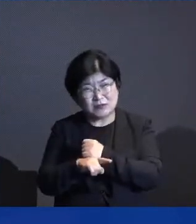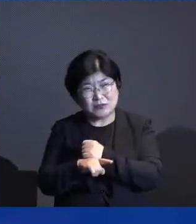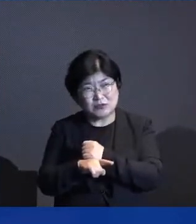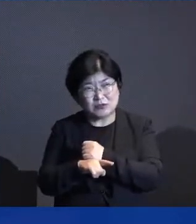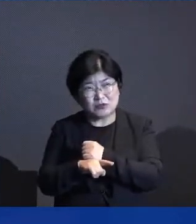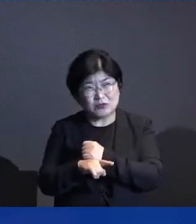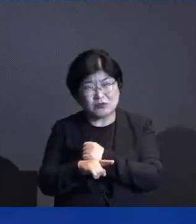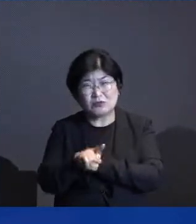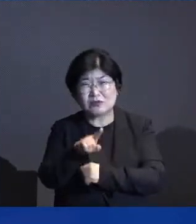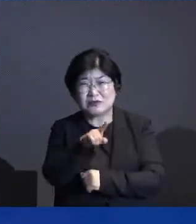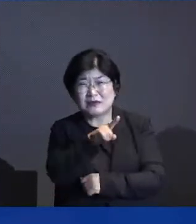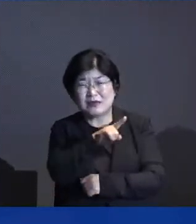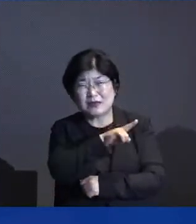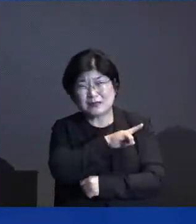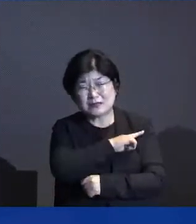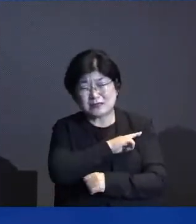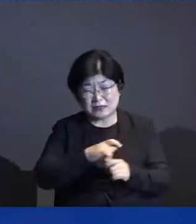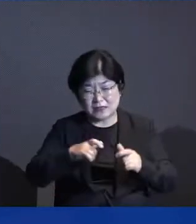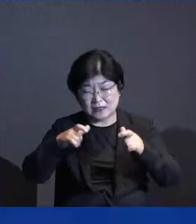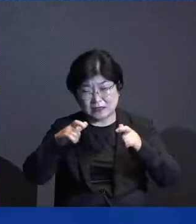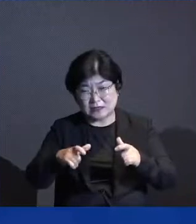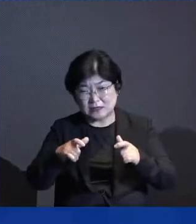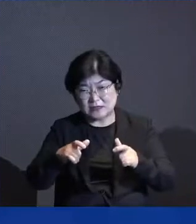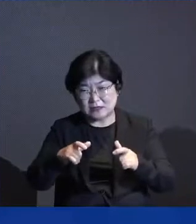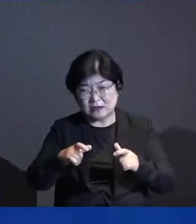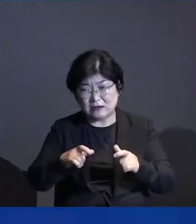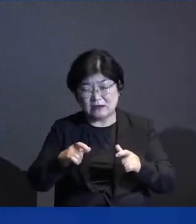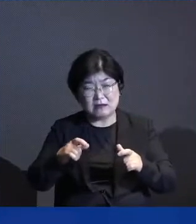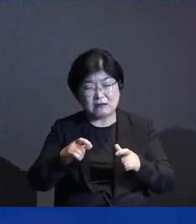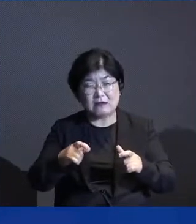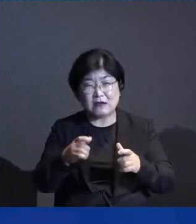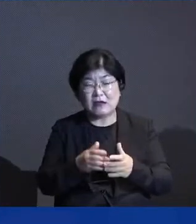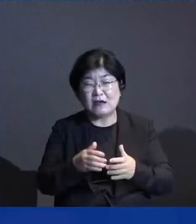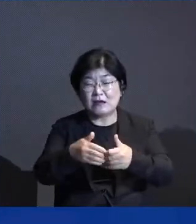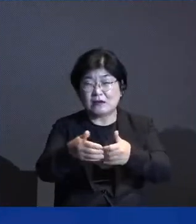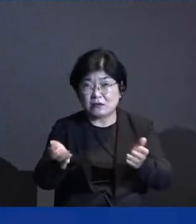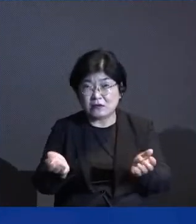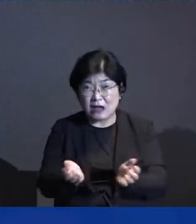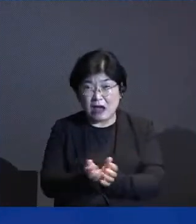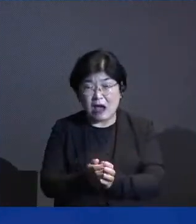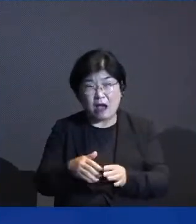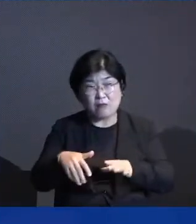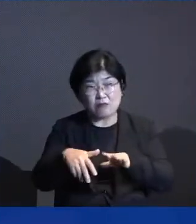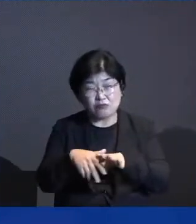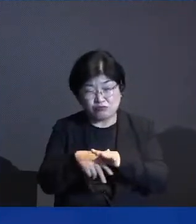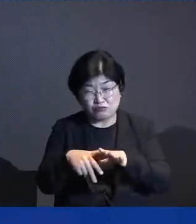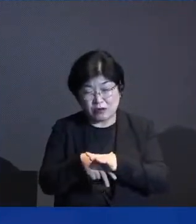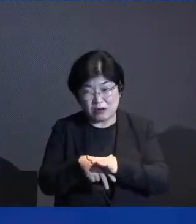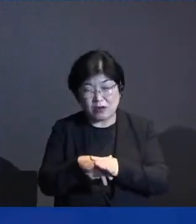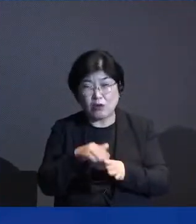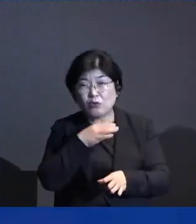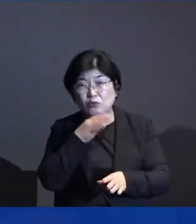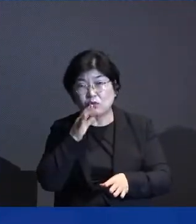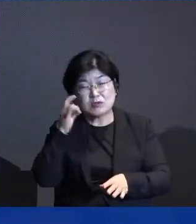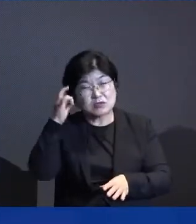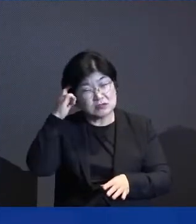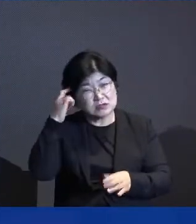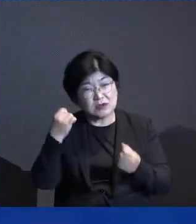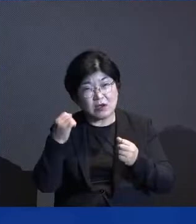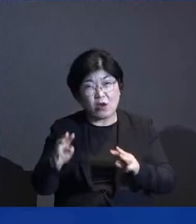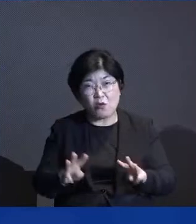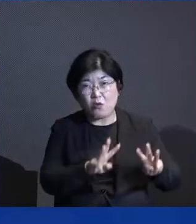regional, or cultural level factors that influence older individuals' mental health and